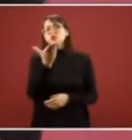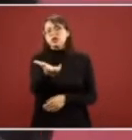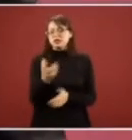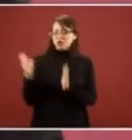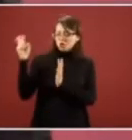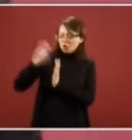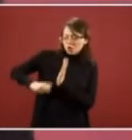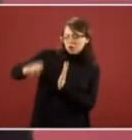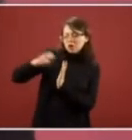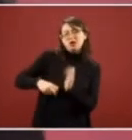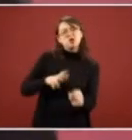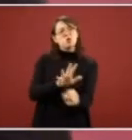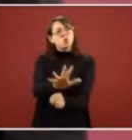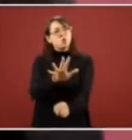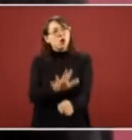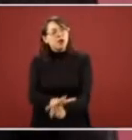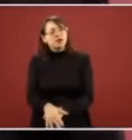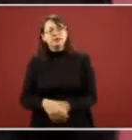creo que